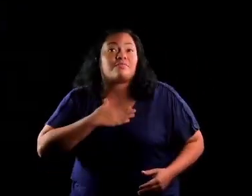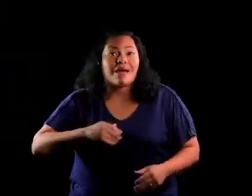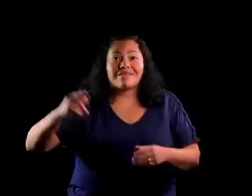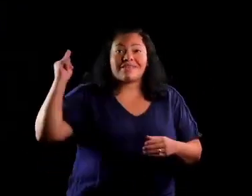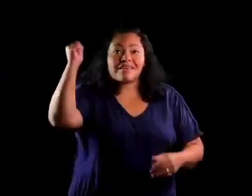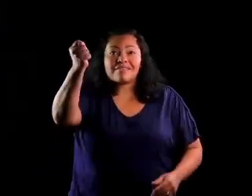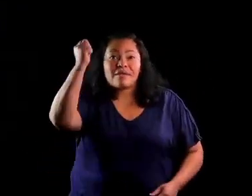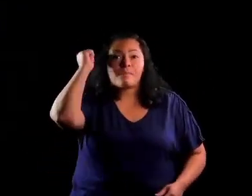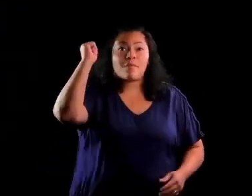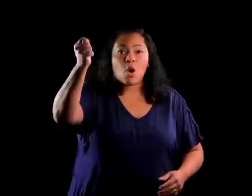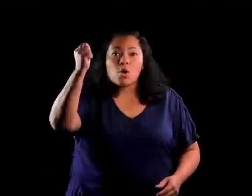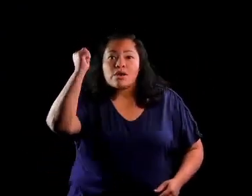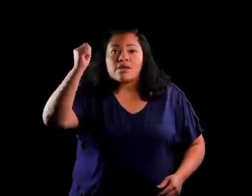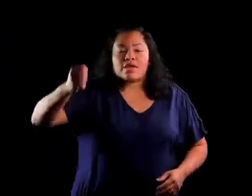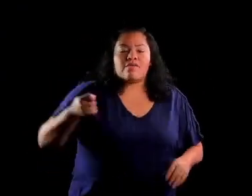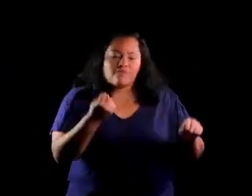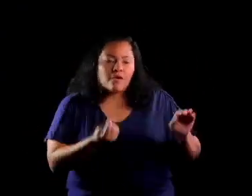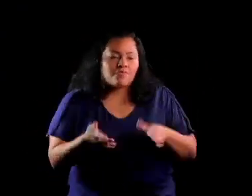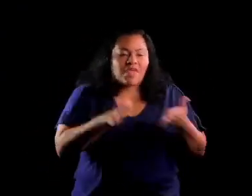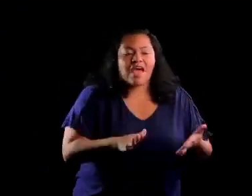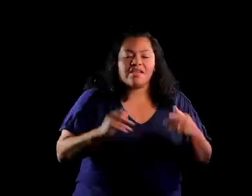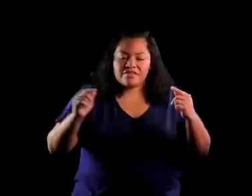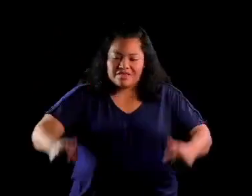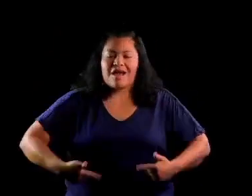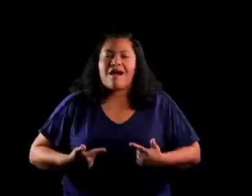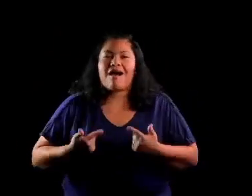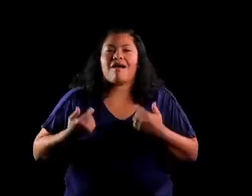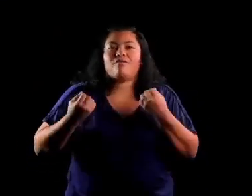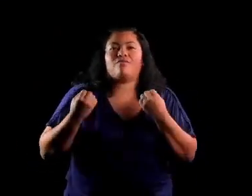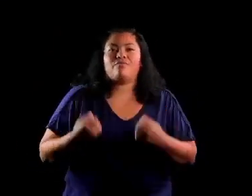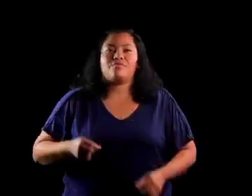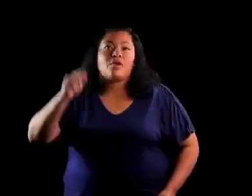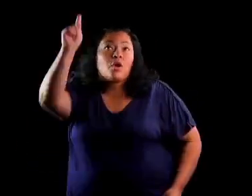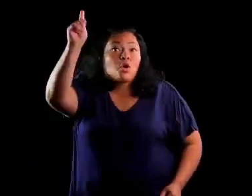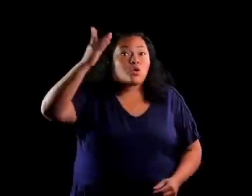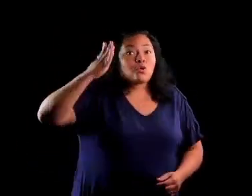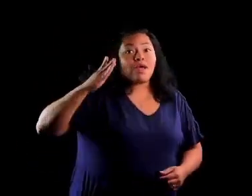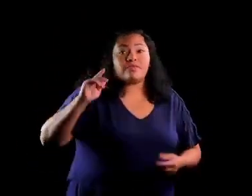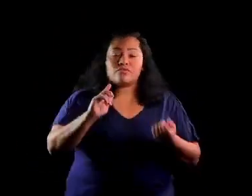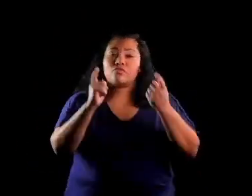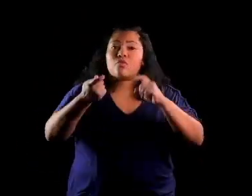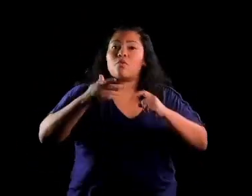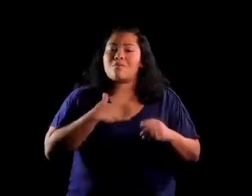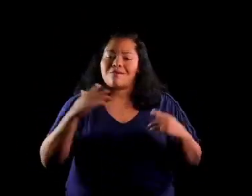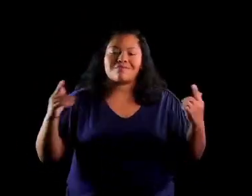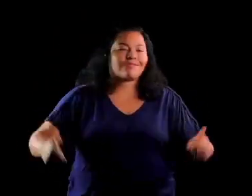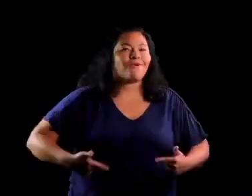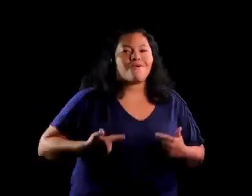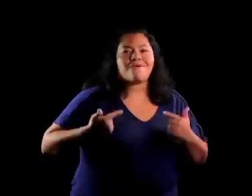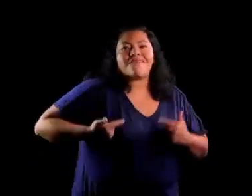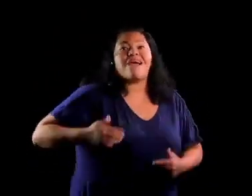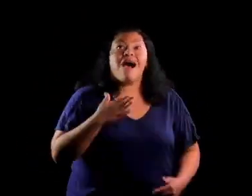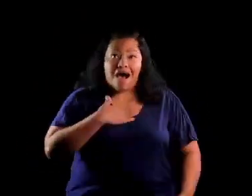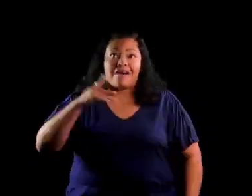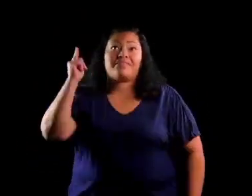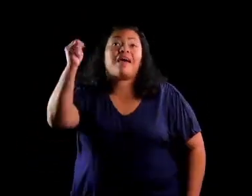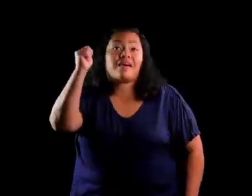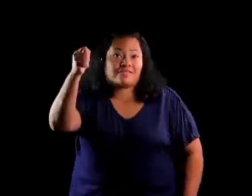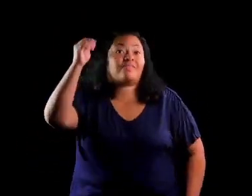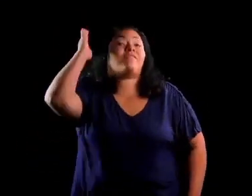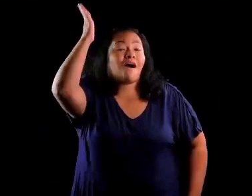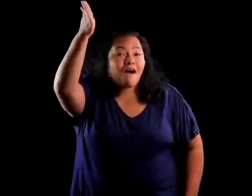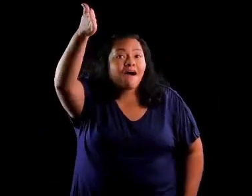This is my testimony from dead to life. 'Cause grace rewrote my story.